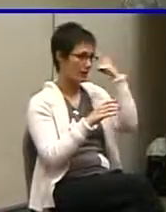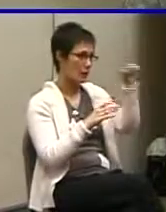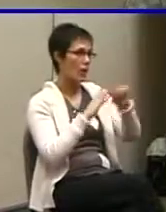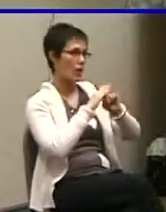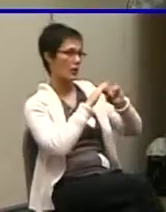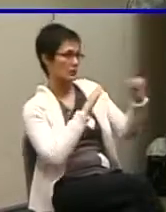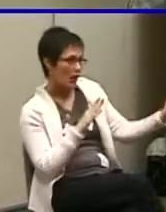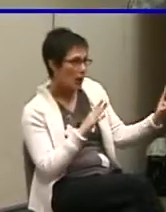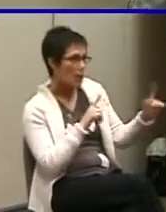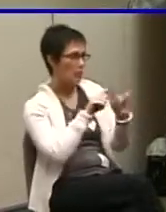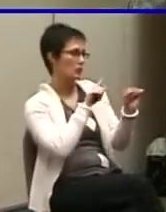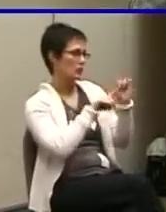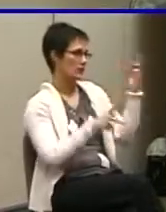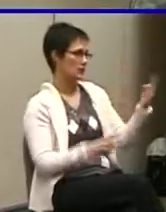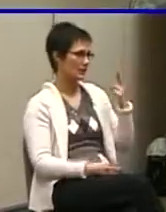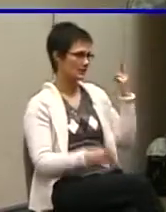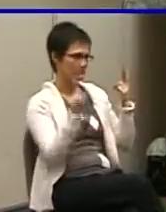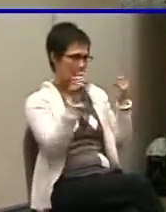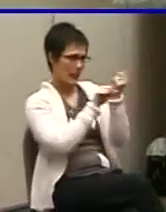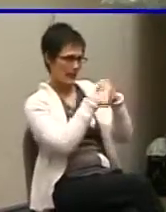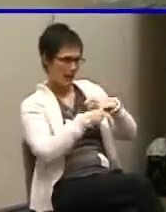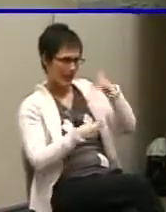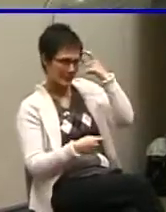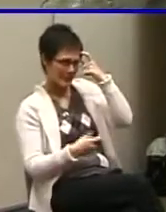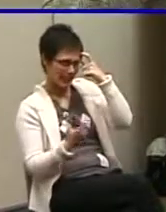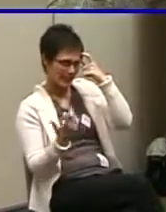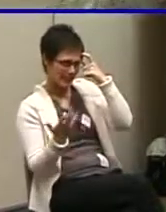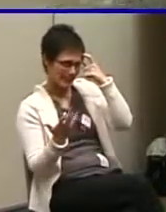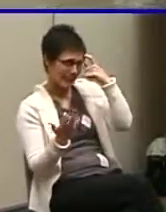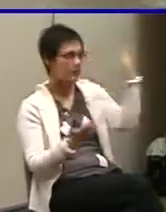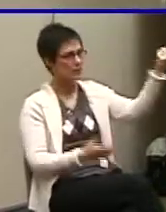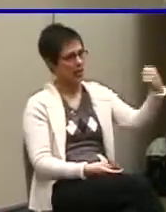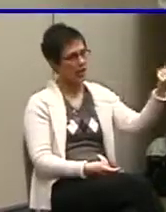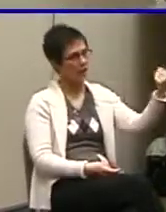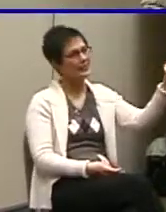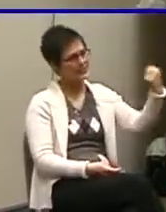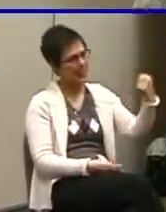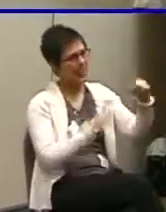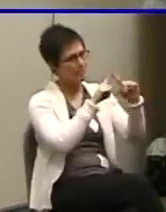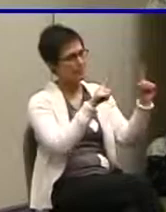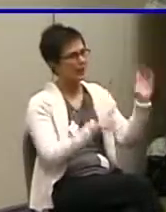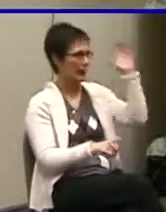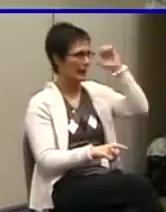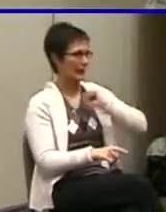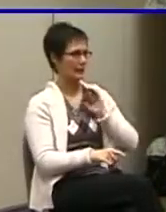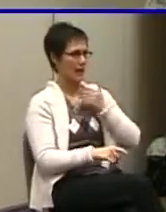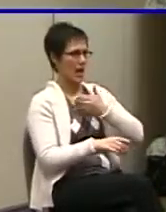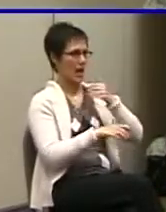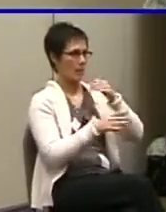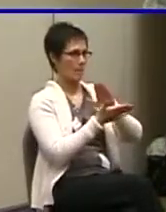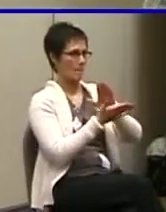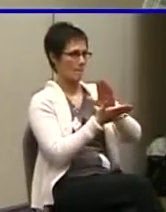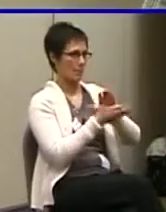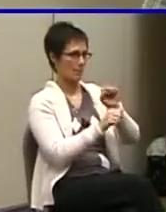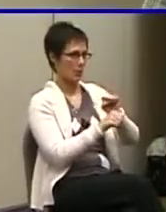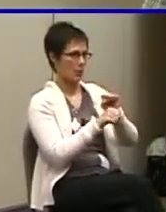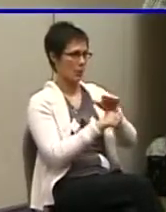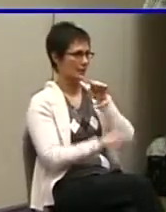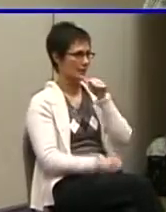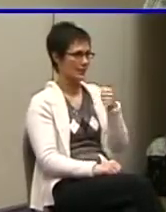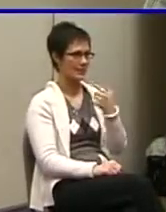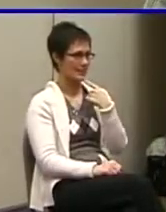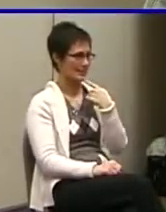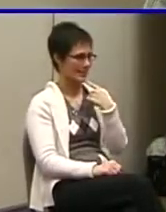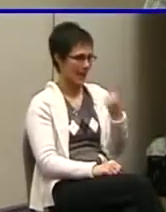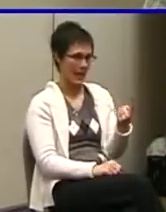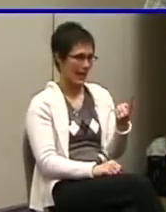Does that make sense? No. Yeah. Okay. I guess our paperwork doesn't say to obtain it, and